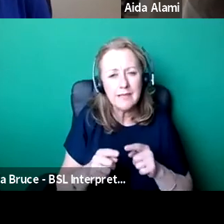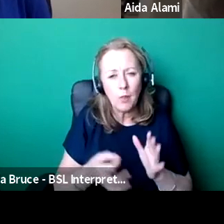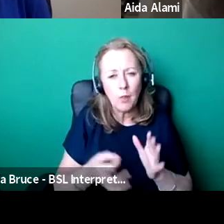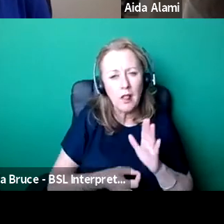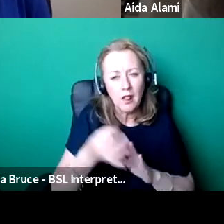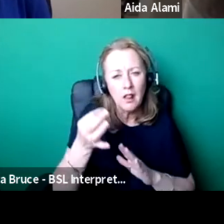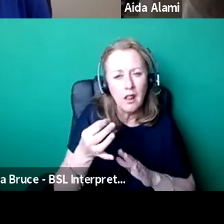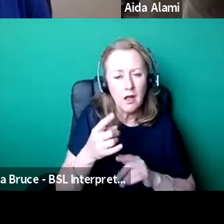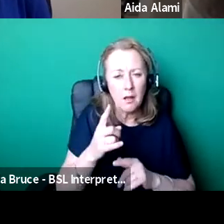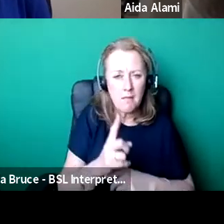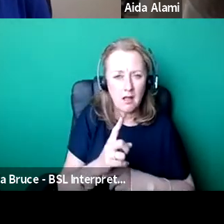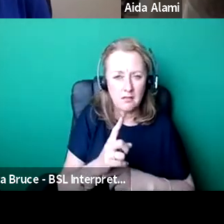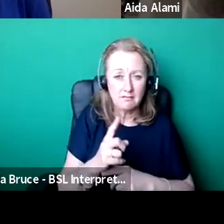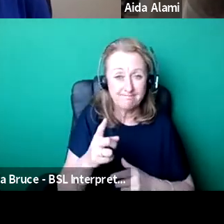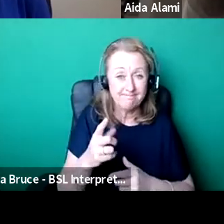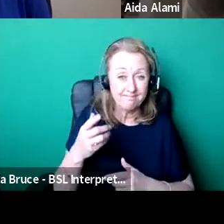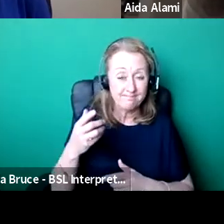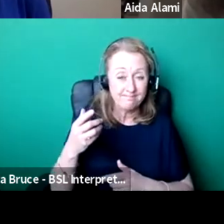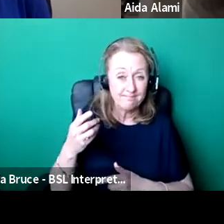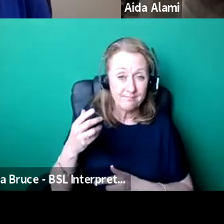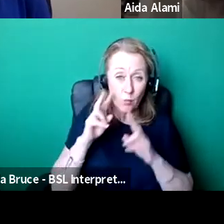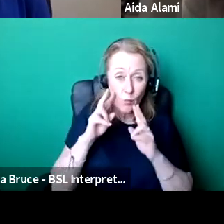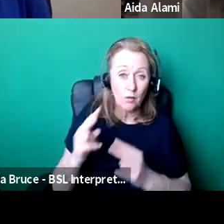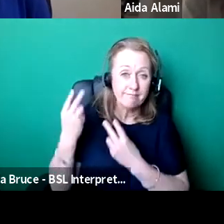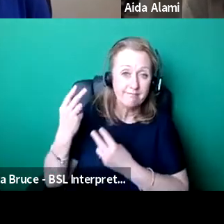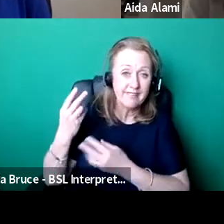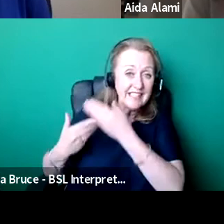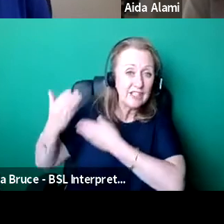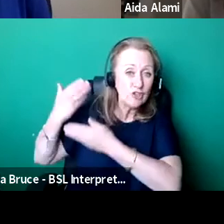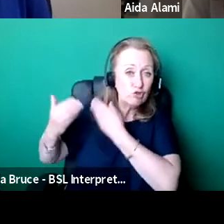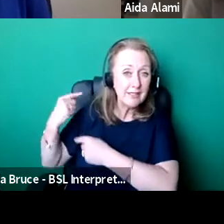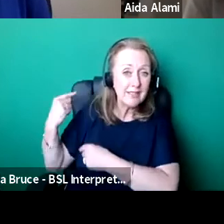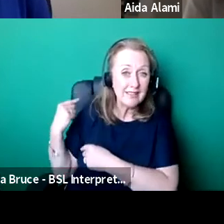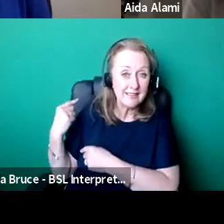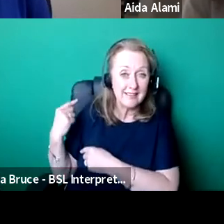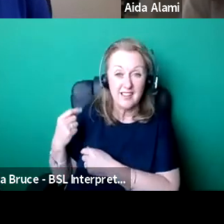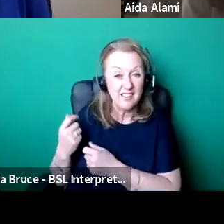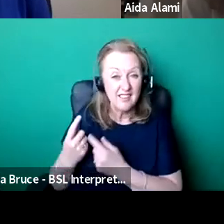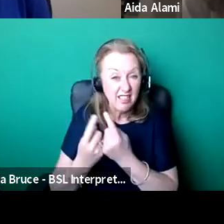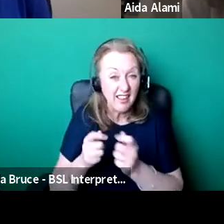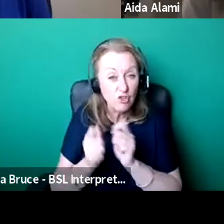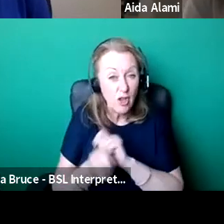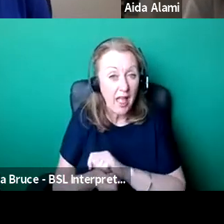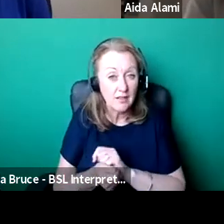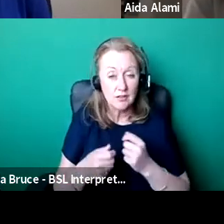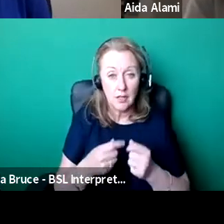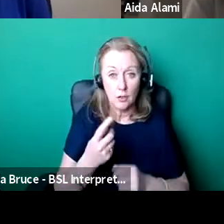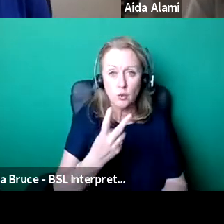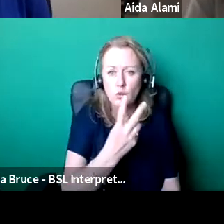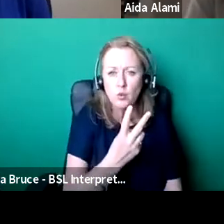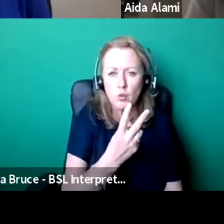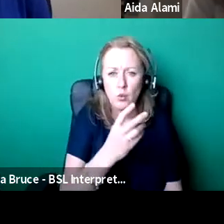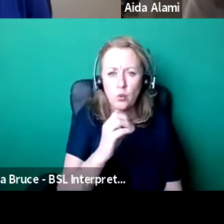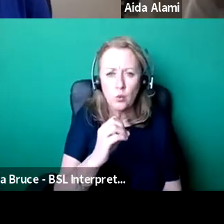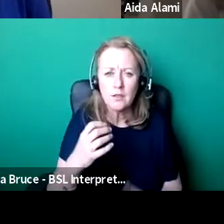I don't know. But again, history has showed that things change. And I mean, if in 2010, someone had